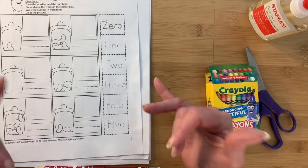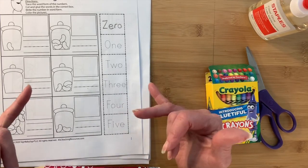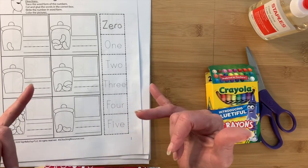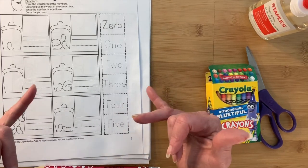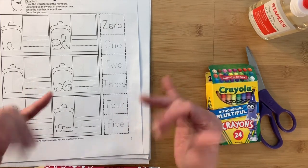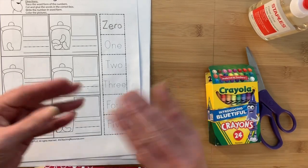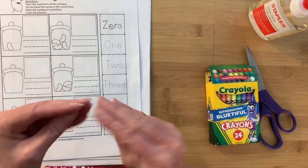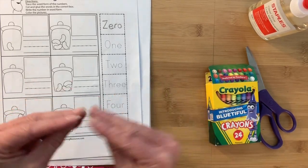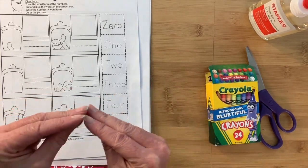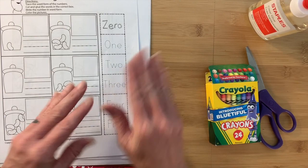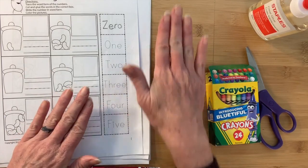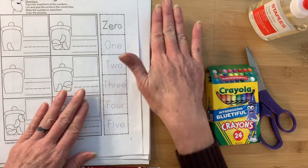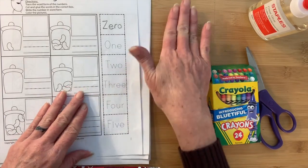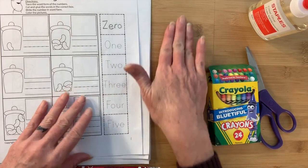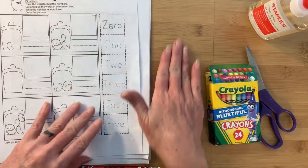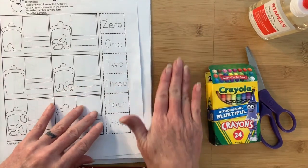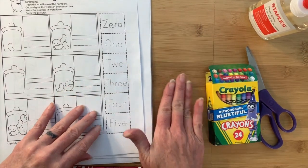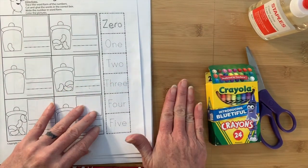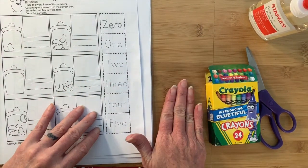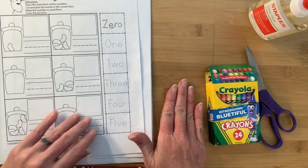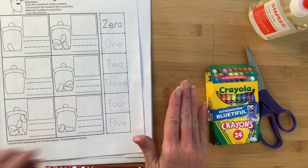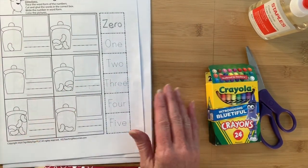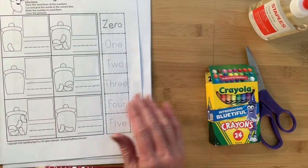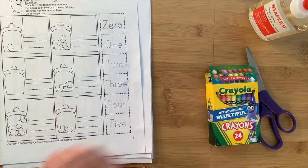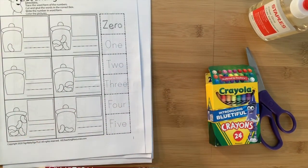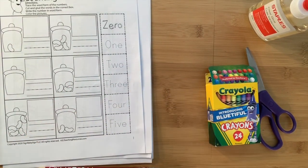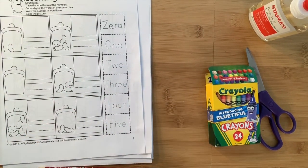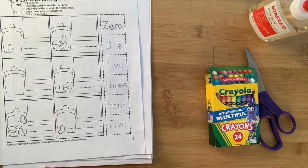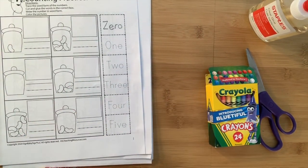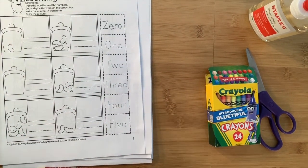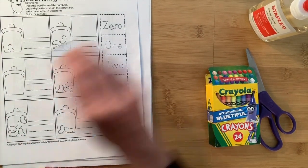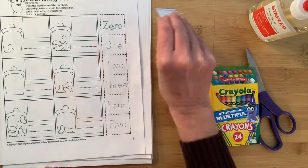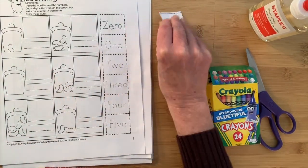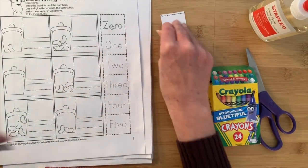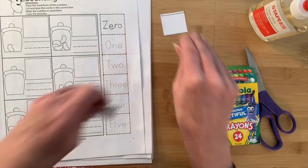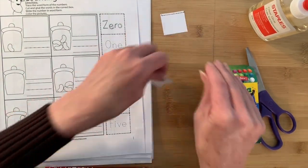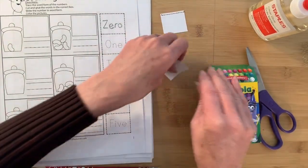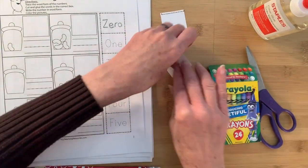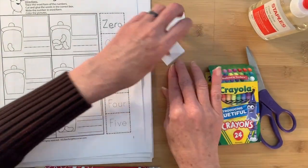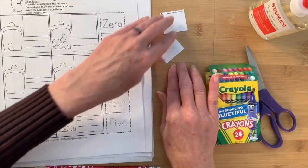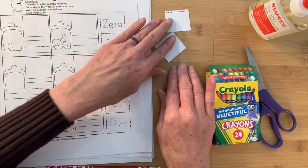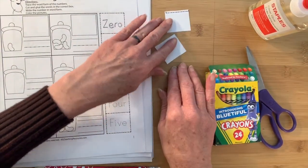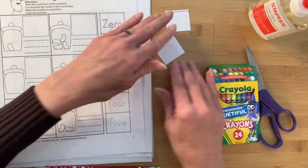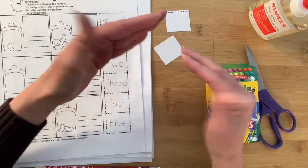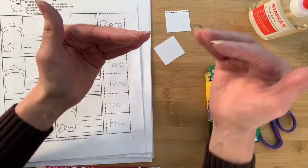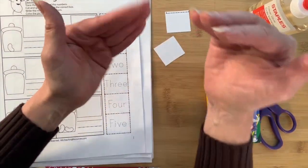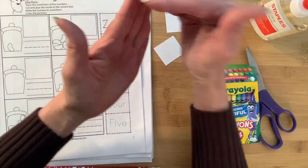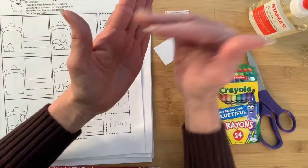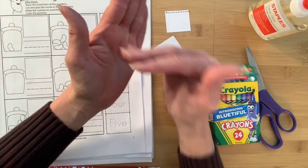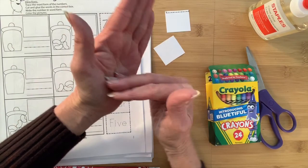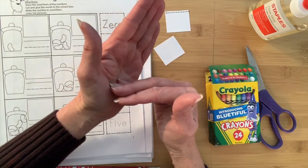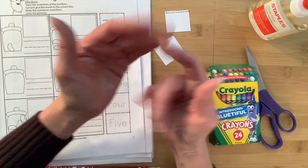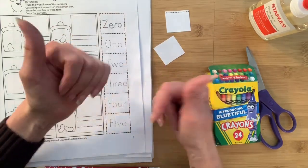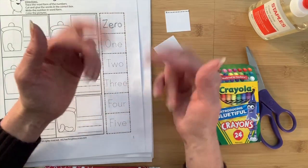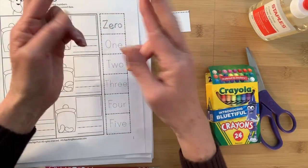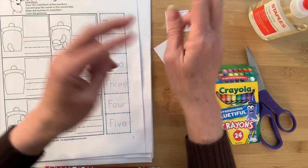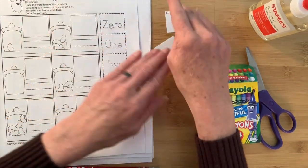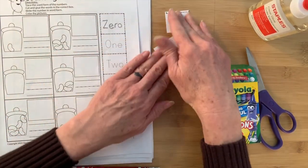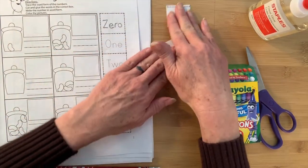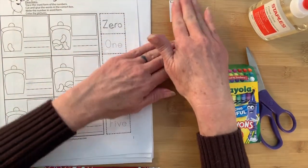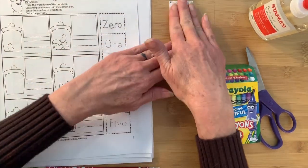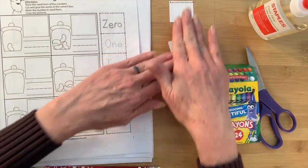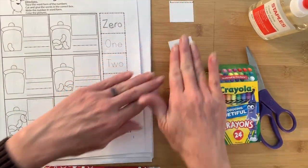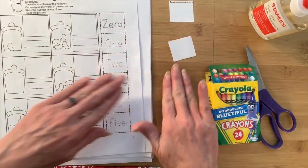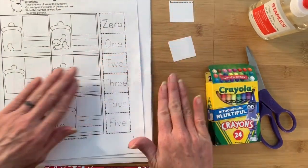Okay, now that your numbers are laying on the table here, so you can just lay them like this, do them in order so you have